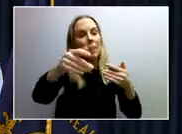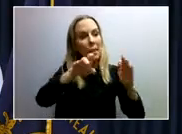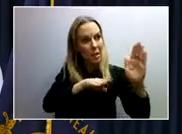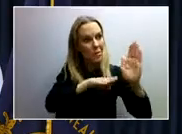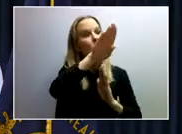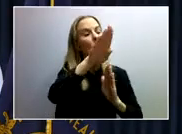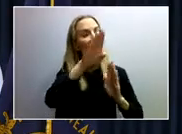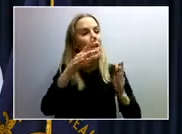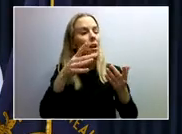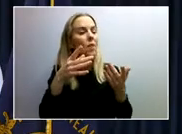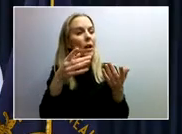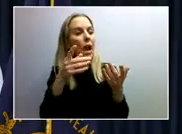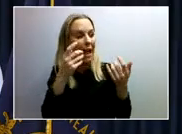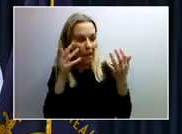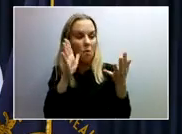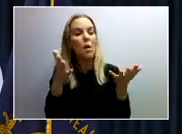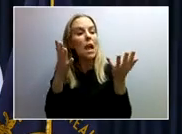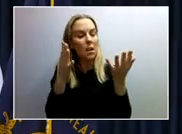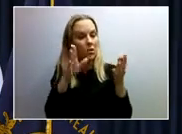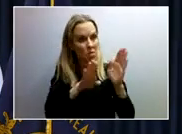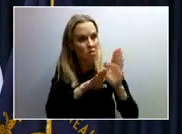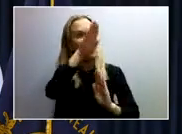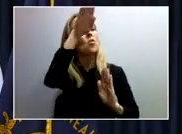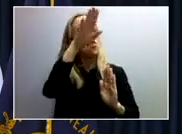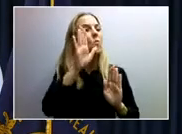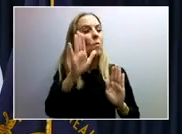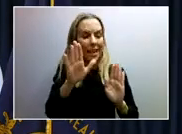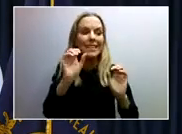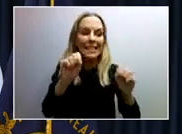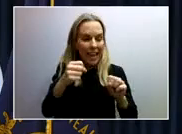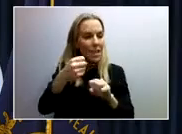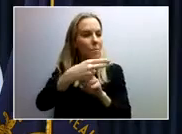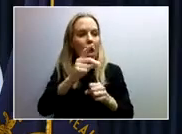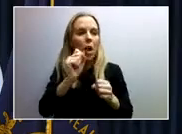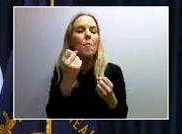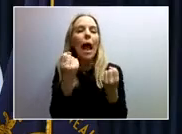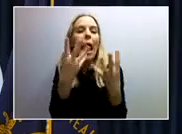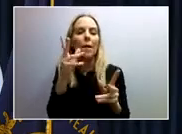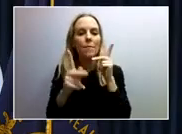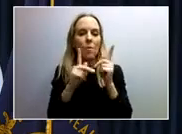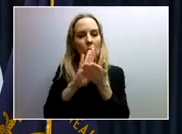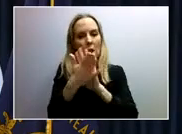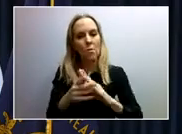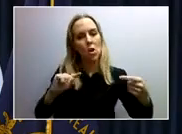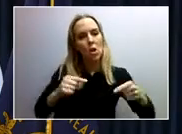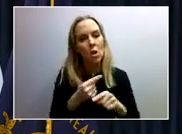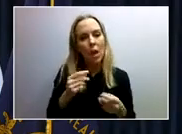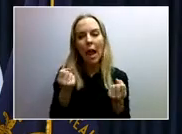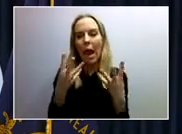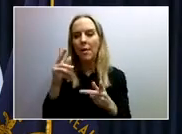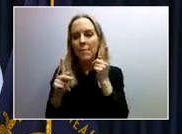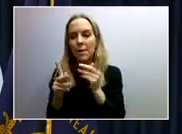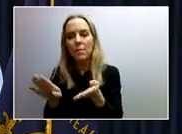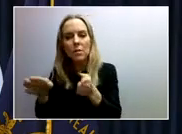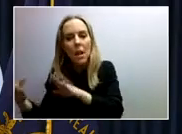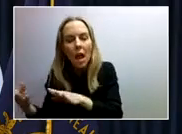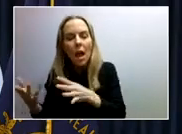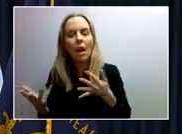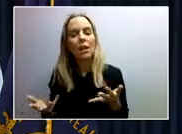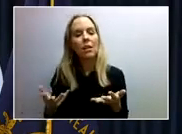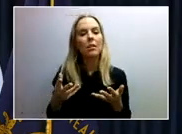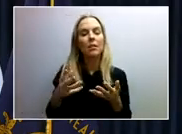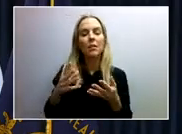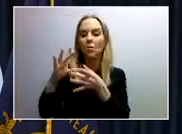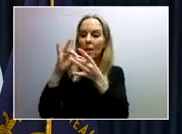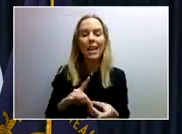hurt in the process. The number of people that we lose will be based in part